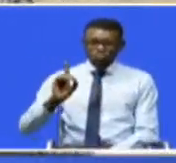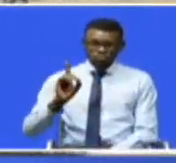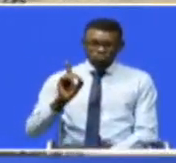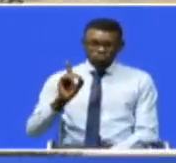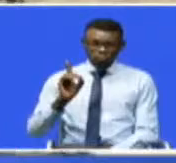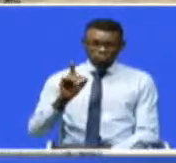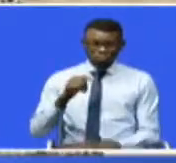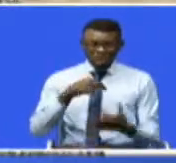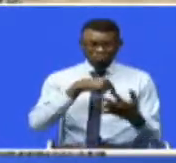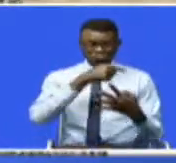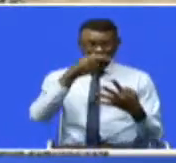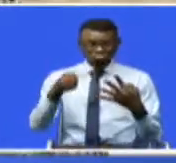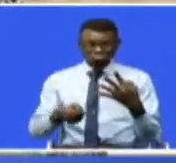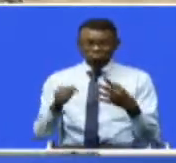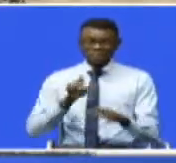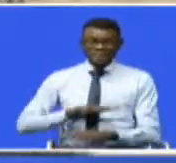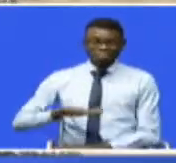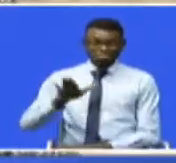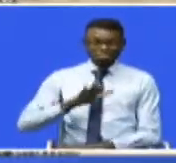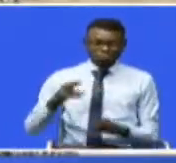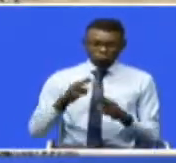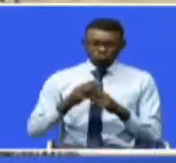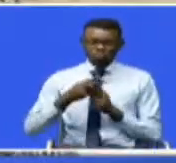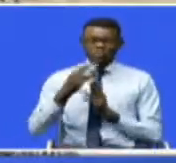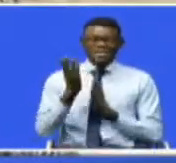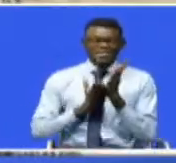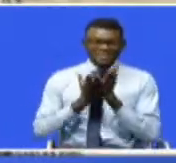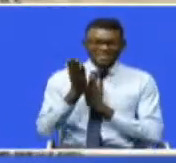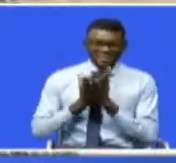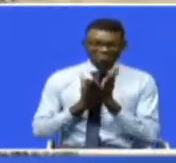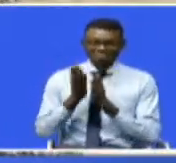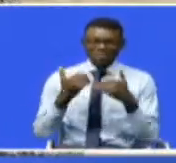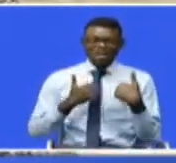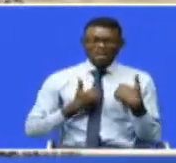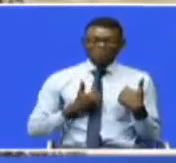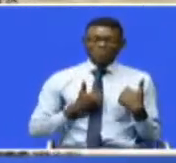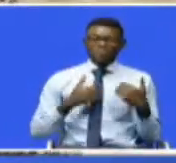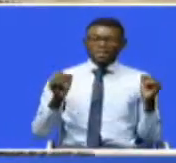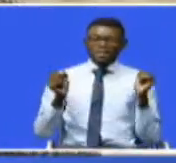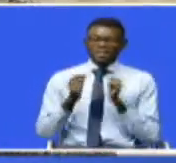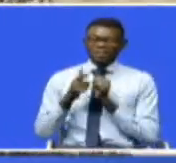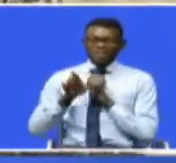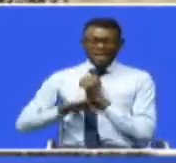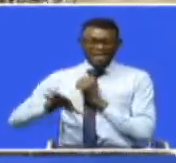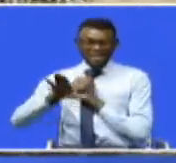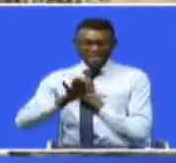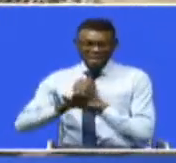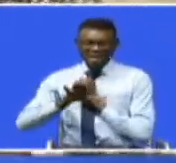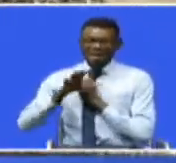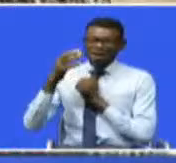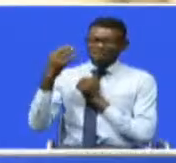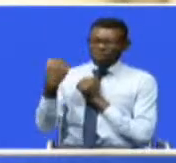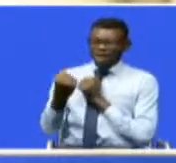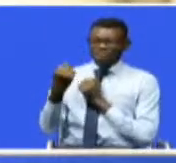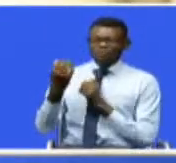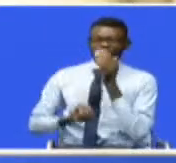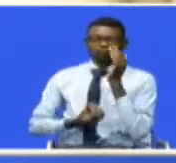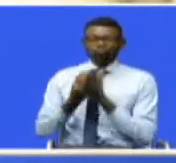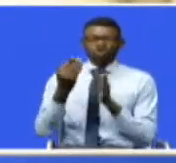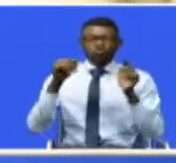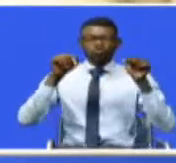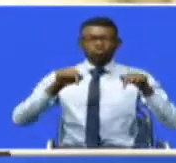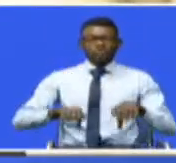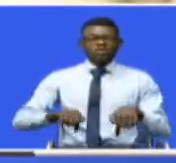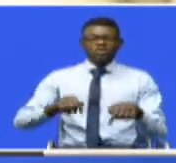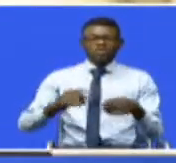These stations will soon be served by 11 DMUs, of which 5 are being commissioned today. We are